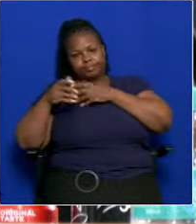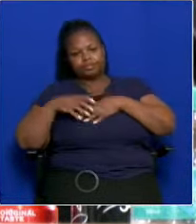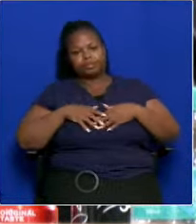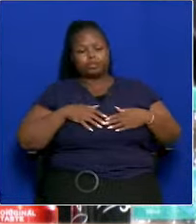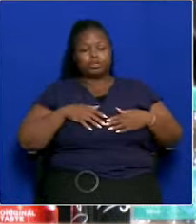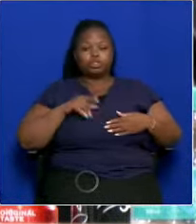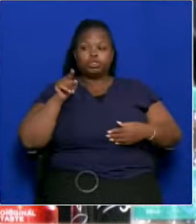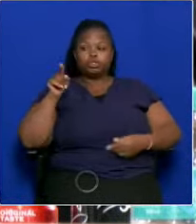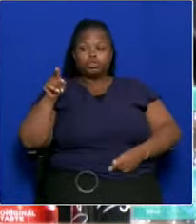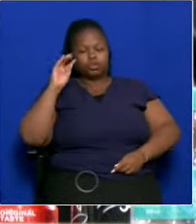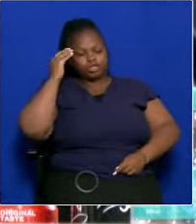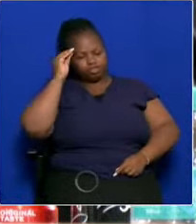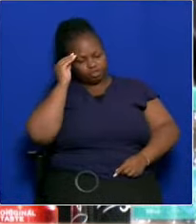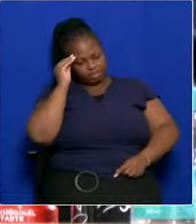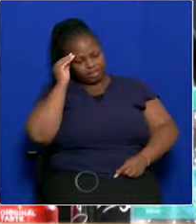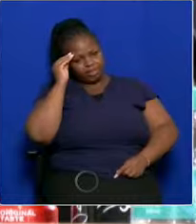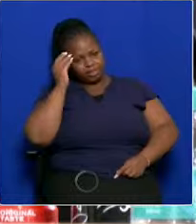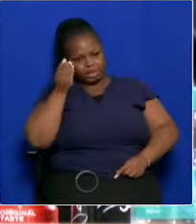particularly in the amount paid.